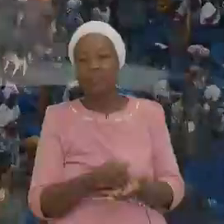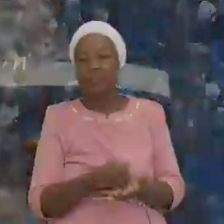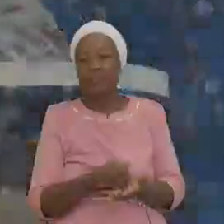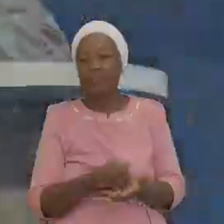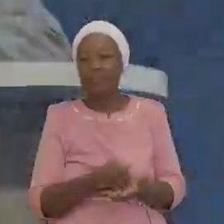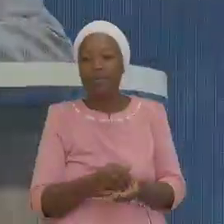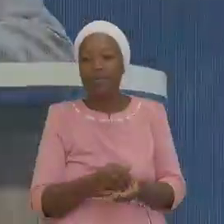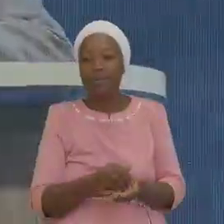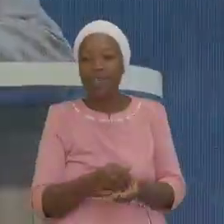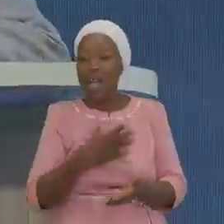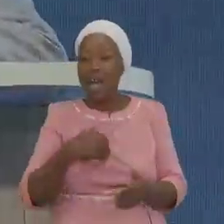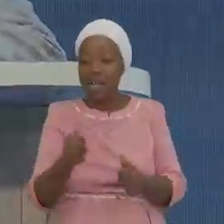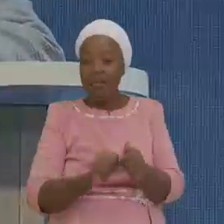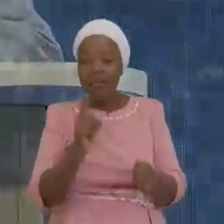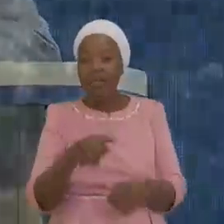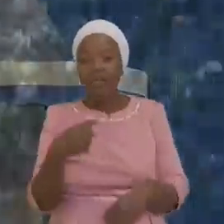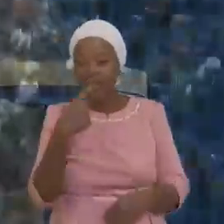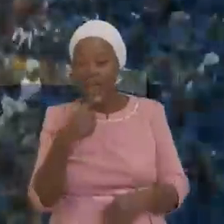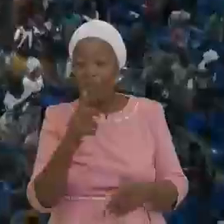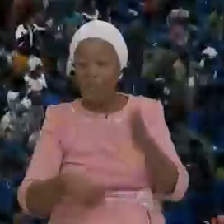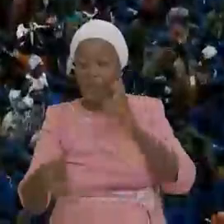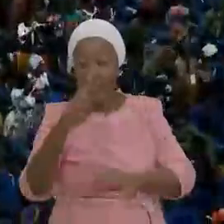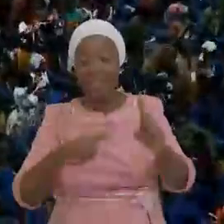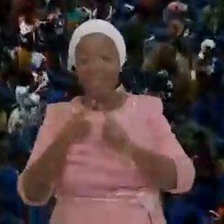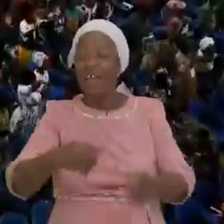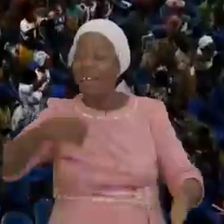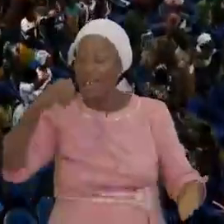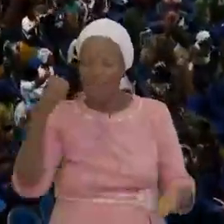And everybody said amen.